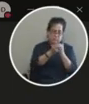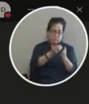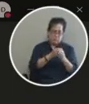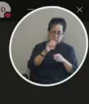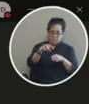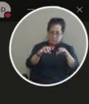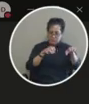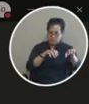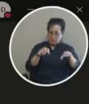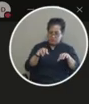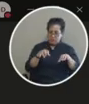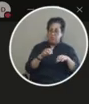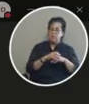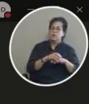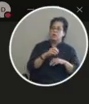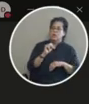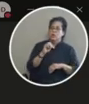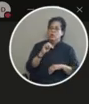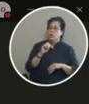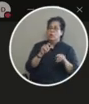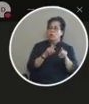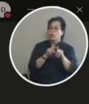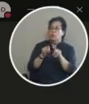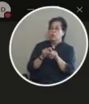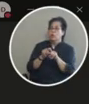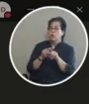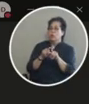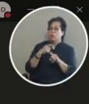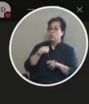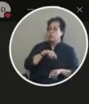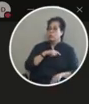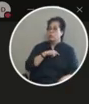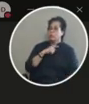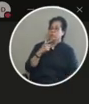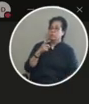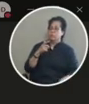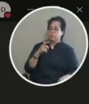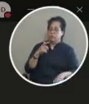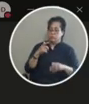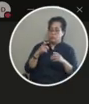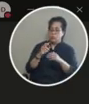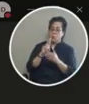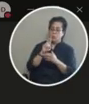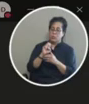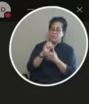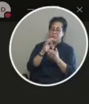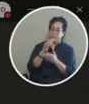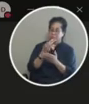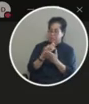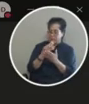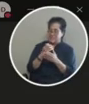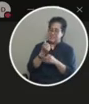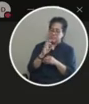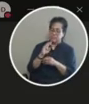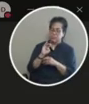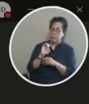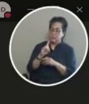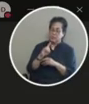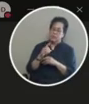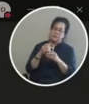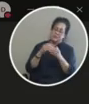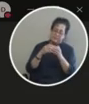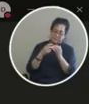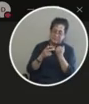clear to the council at that time. We also have sold or refunded several bond packages in order to save the